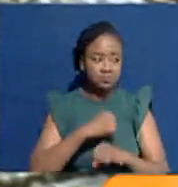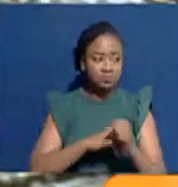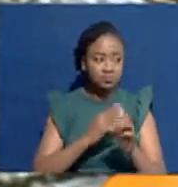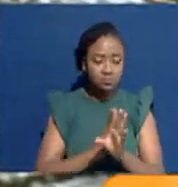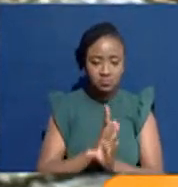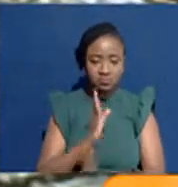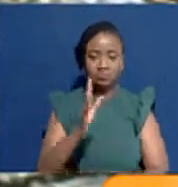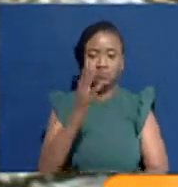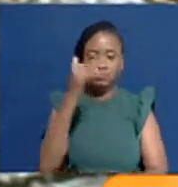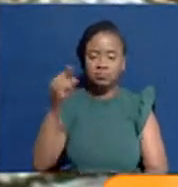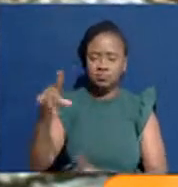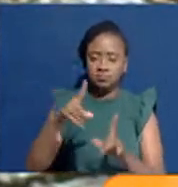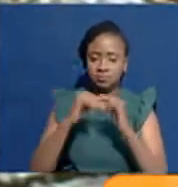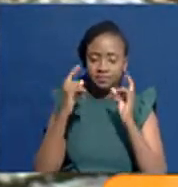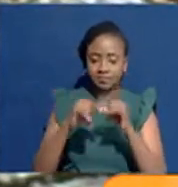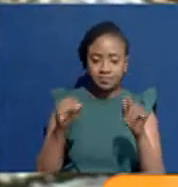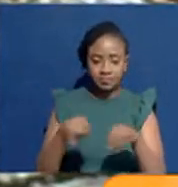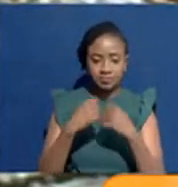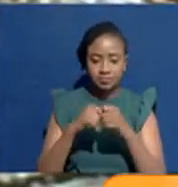said.